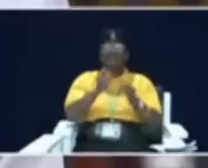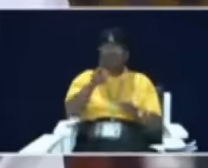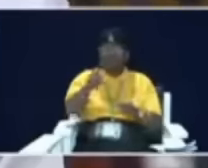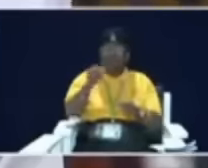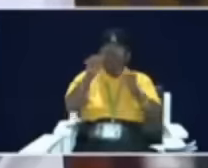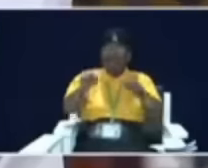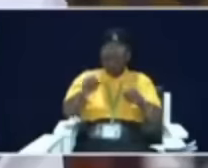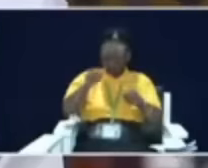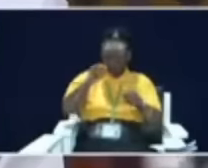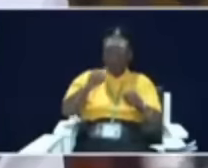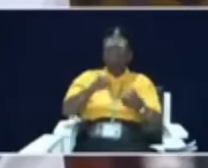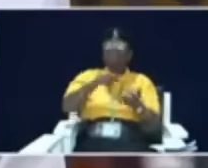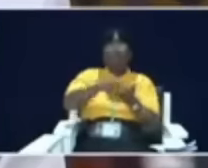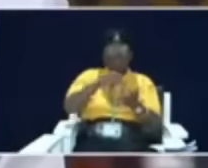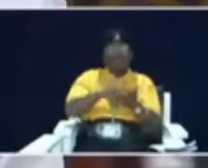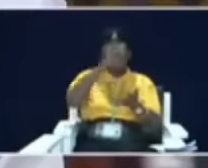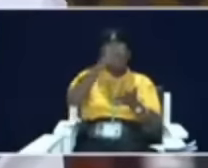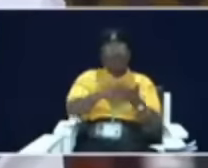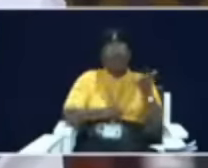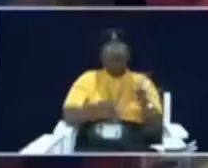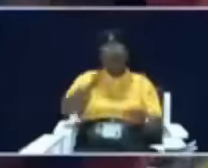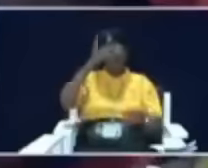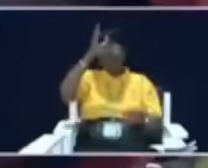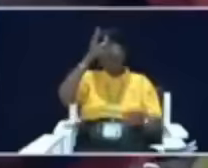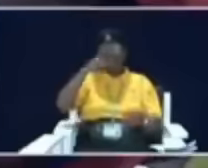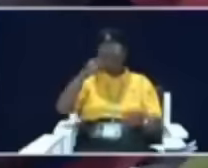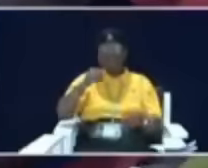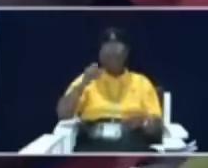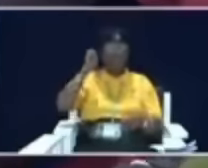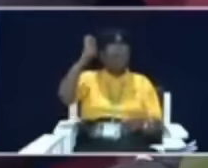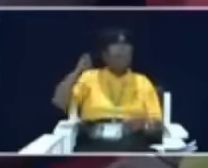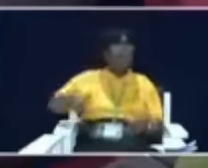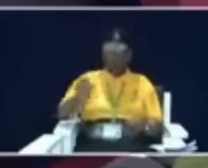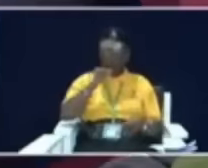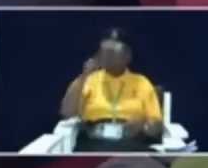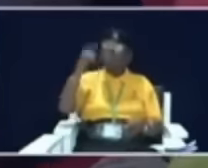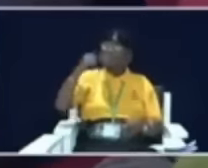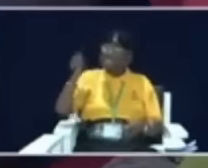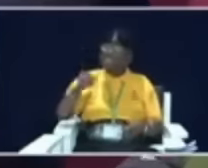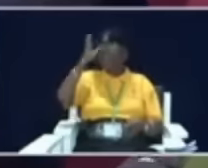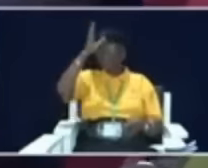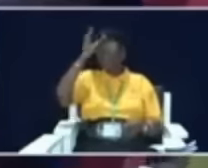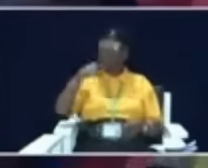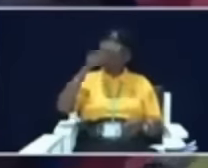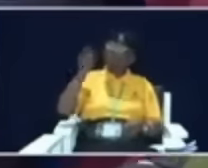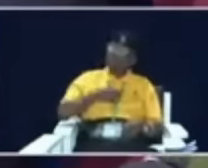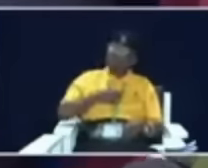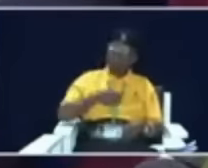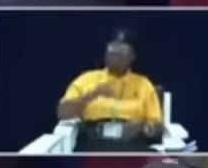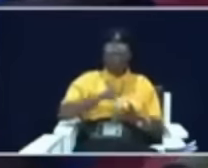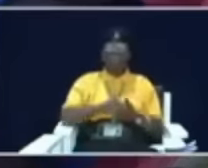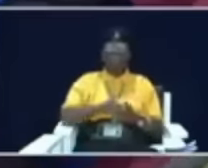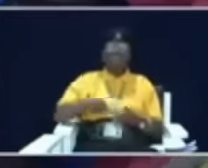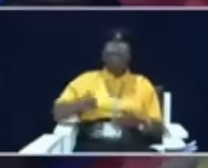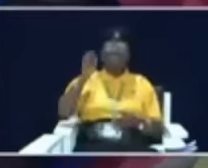he shouldn't have been saying, daddy told us. He should have just gone ahead and say it as if he's the one saying it for